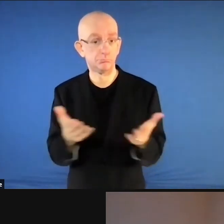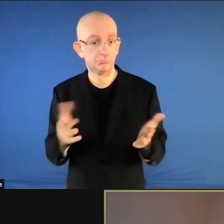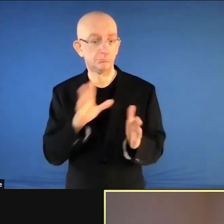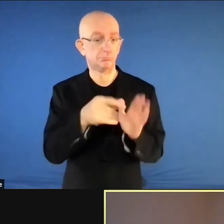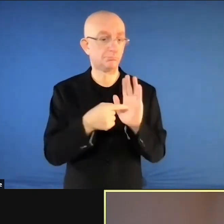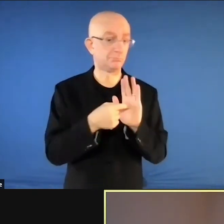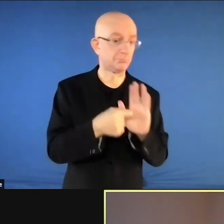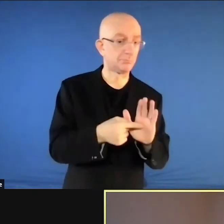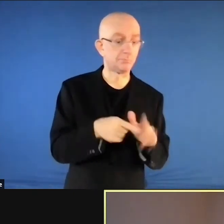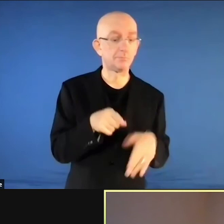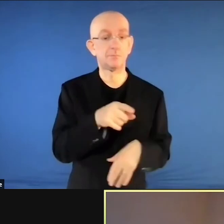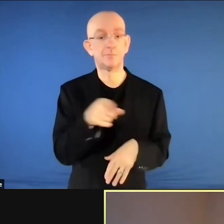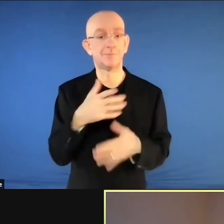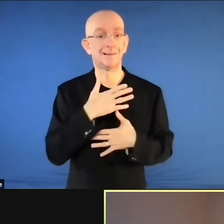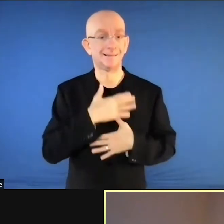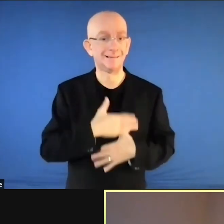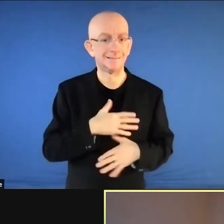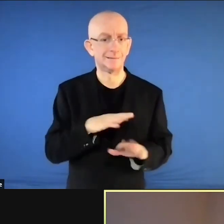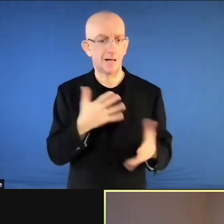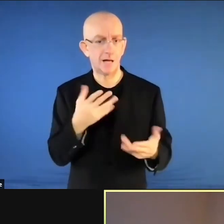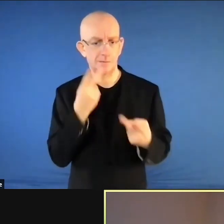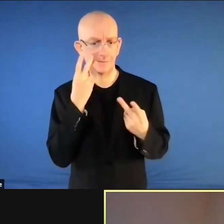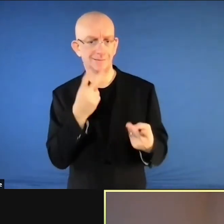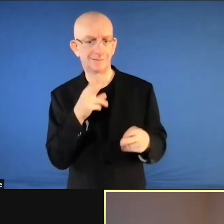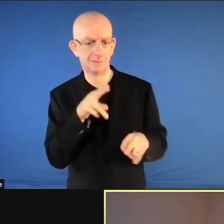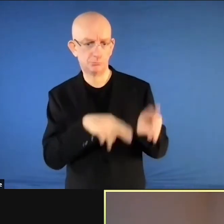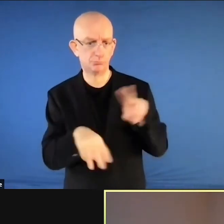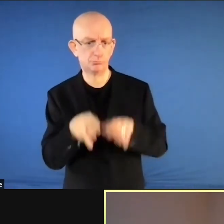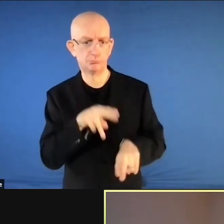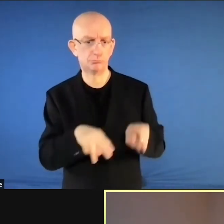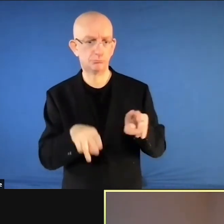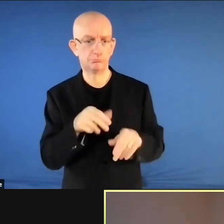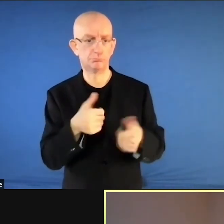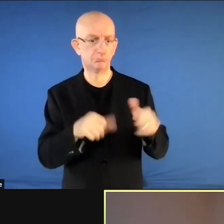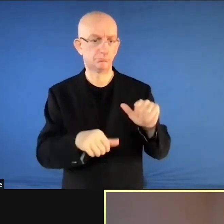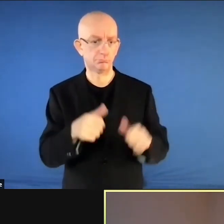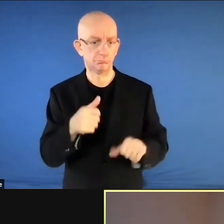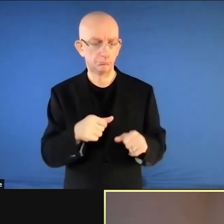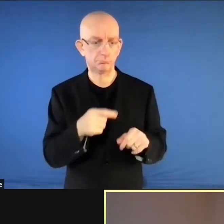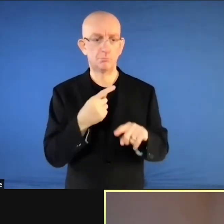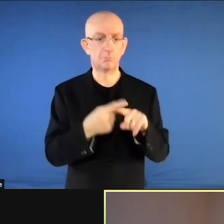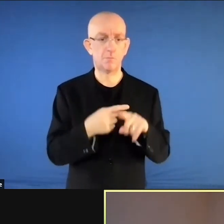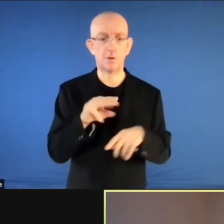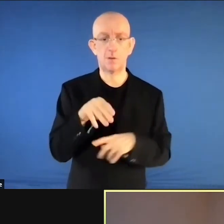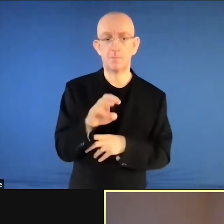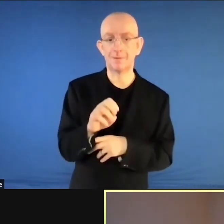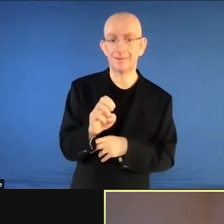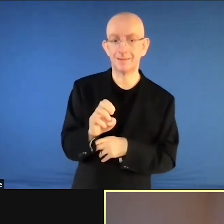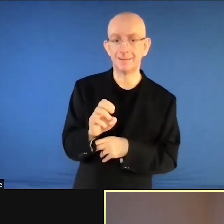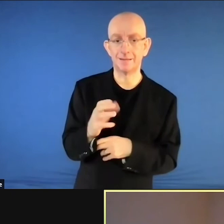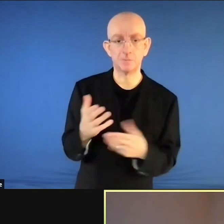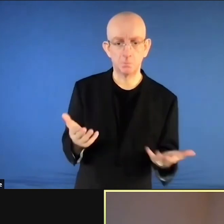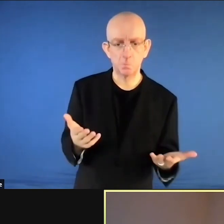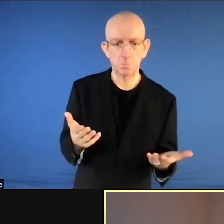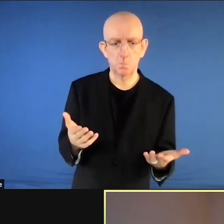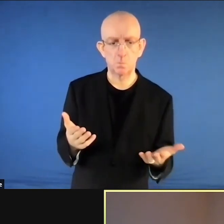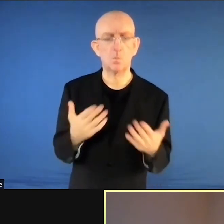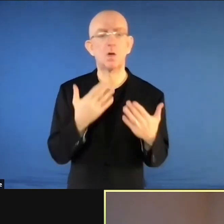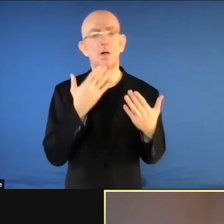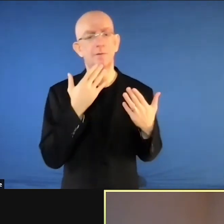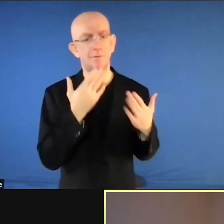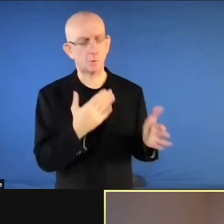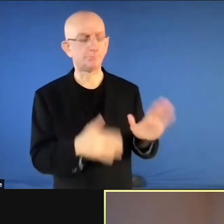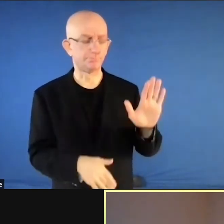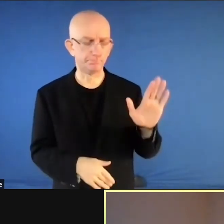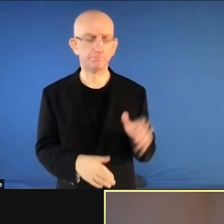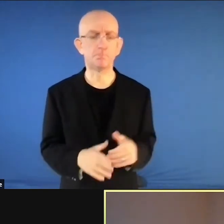Thank you for that. I believe truly that the Code of Ethics that we've been discussing so far is